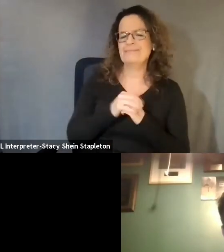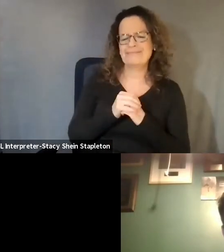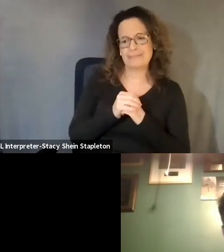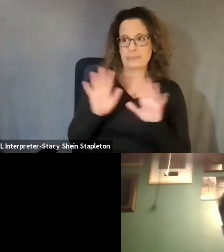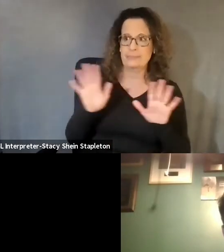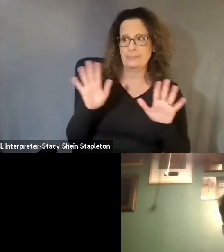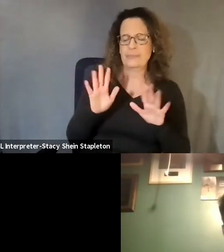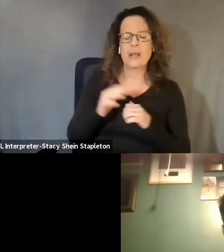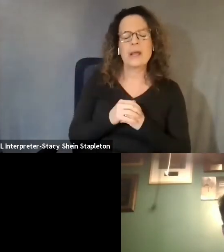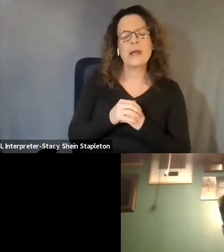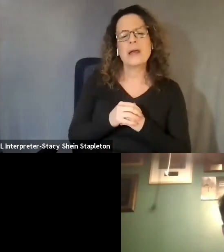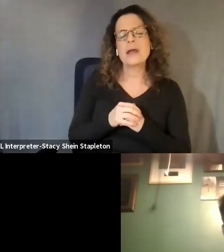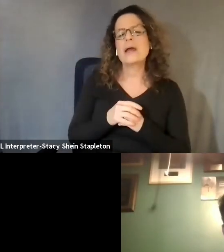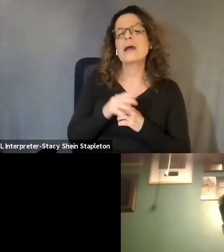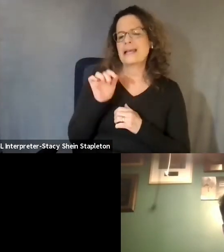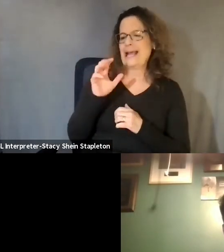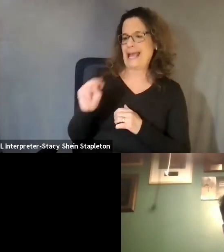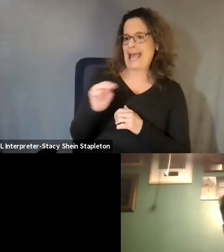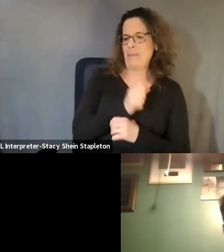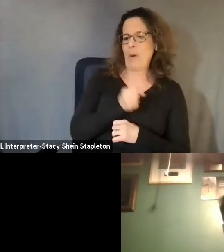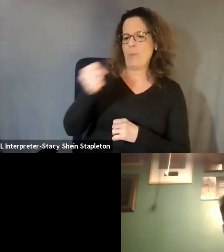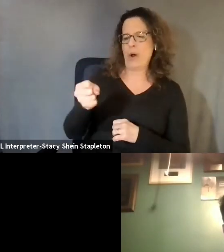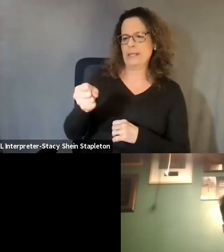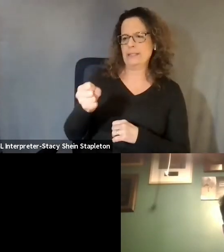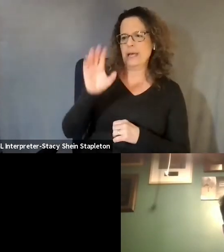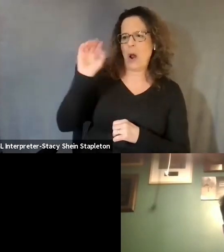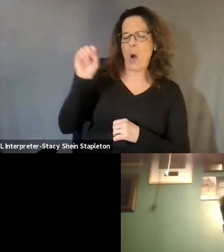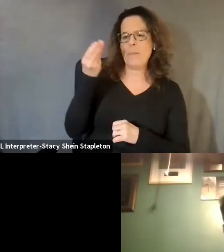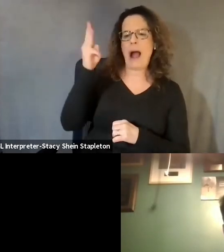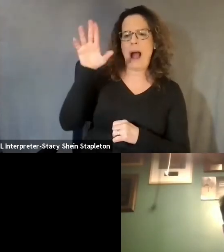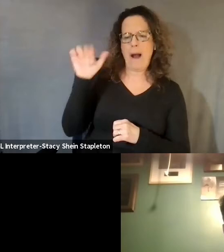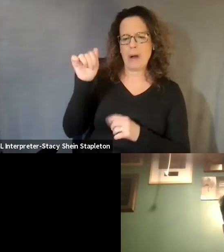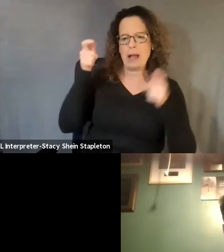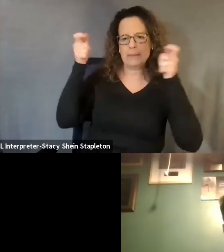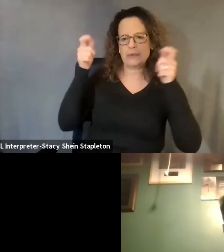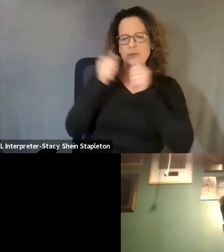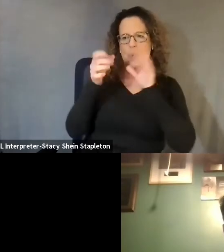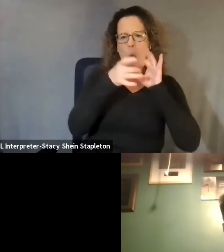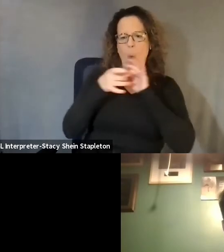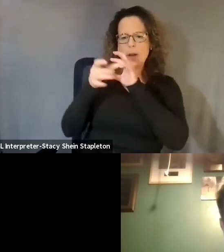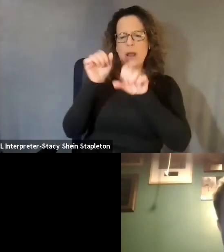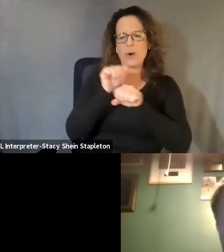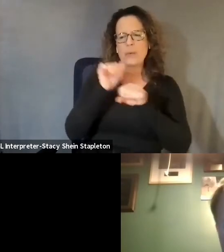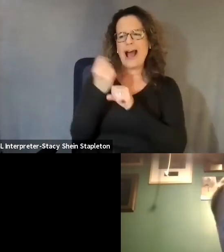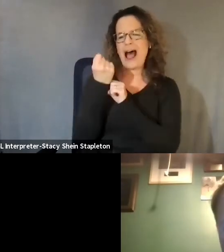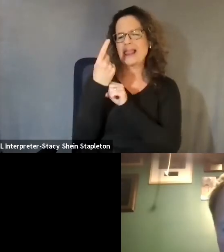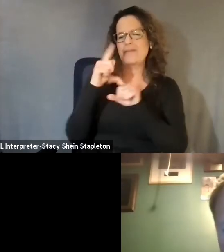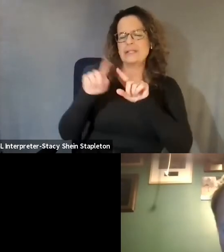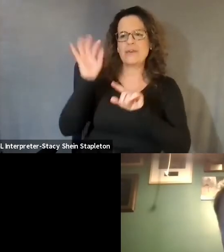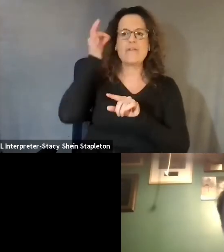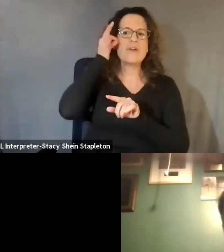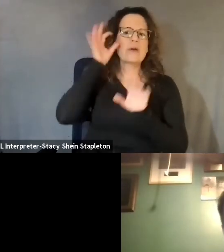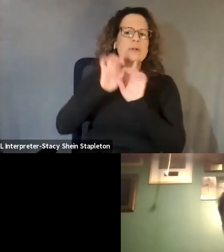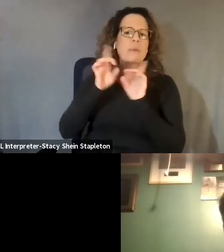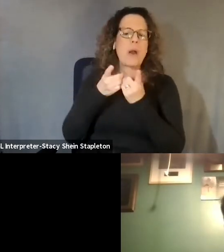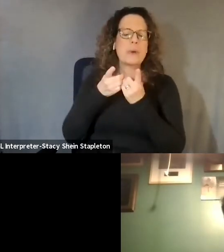Okay, I'm not muted. So Cam was appointed by the Obama administration to coordinate the work of 11 federal departments and serve